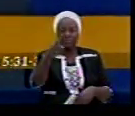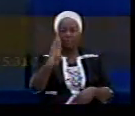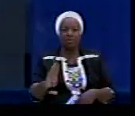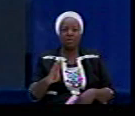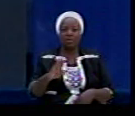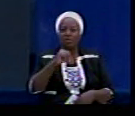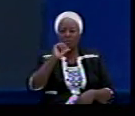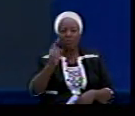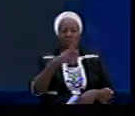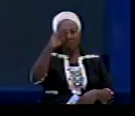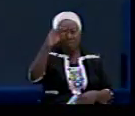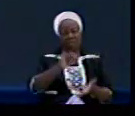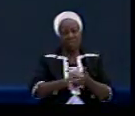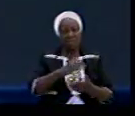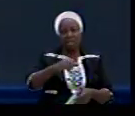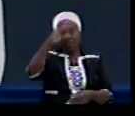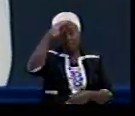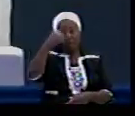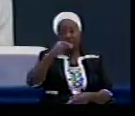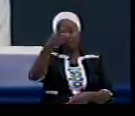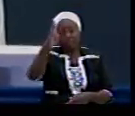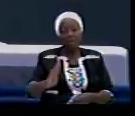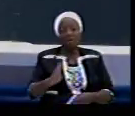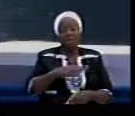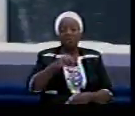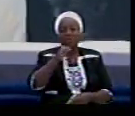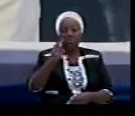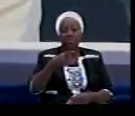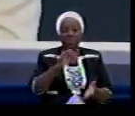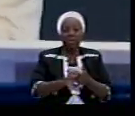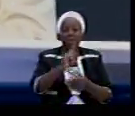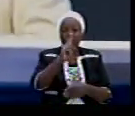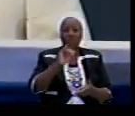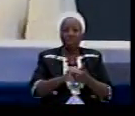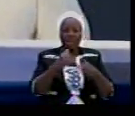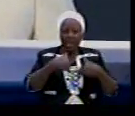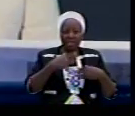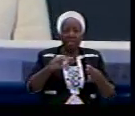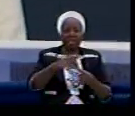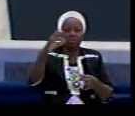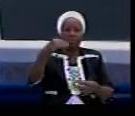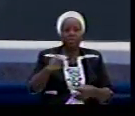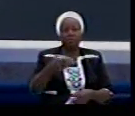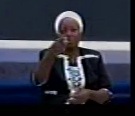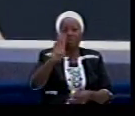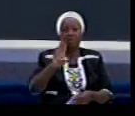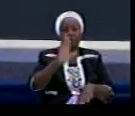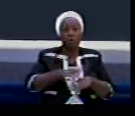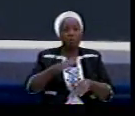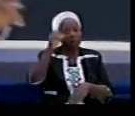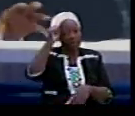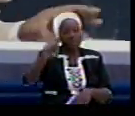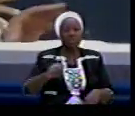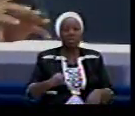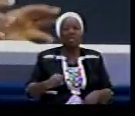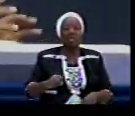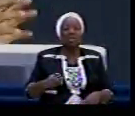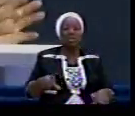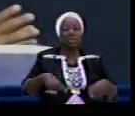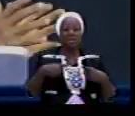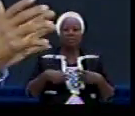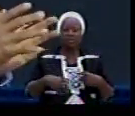not only that, one that had the Spirit of God upon his life. You know, it's not